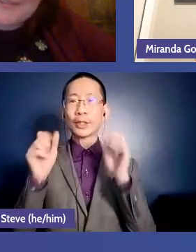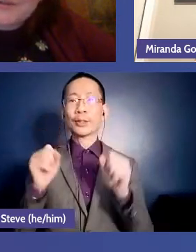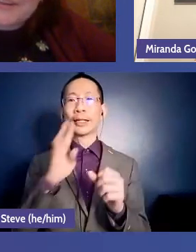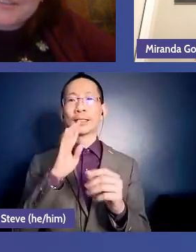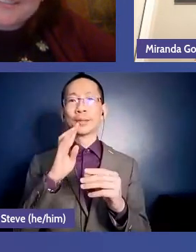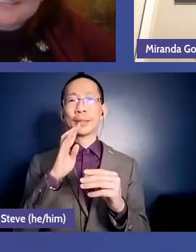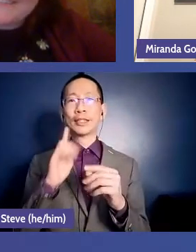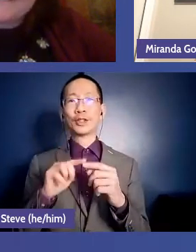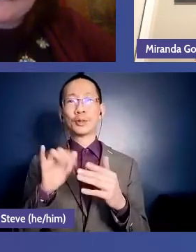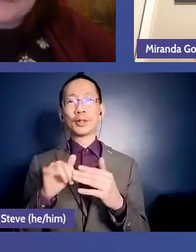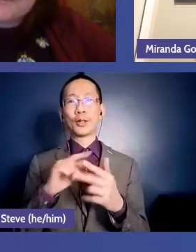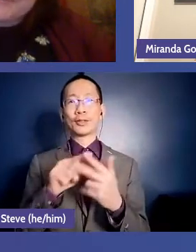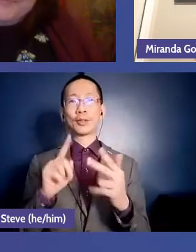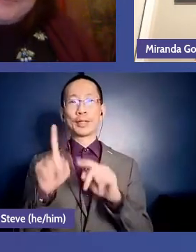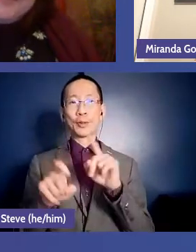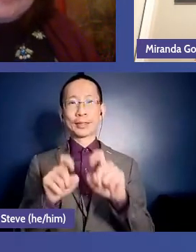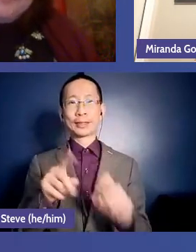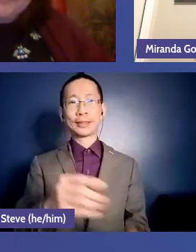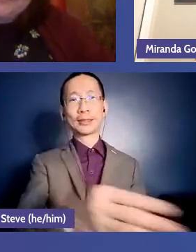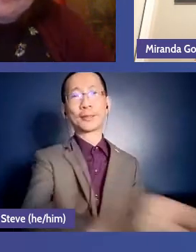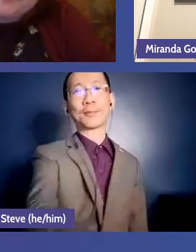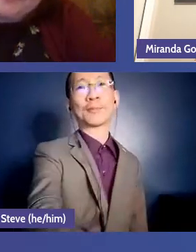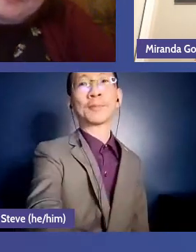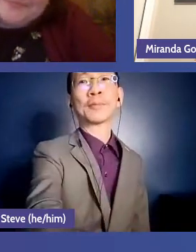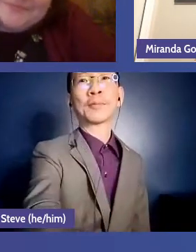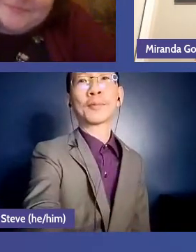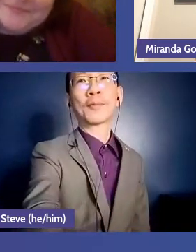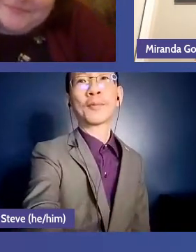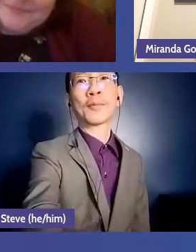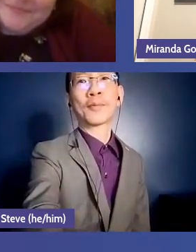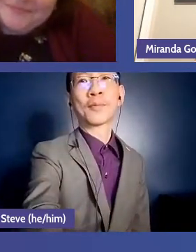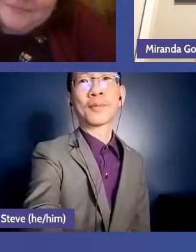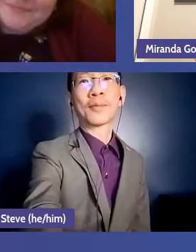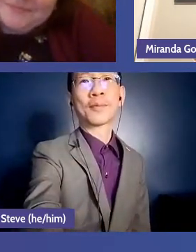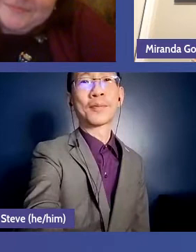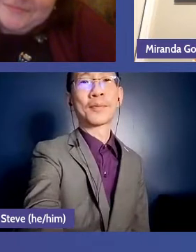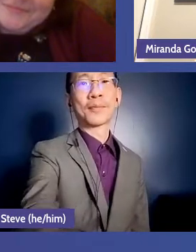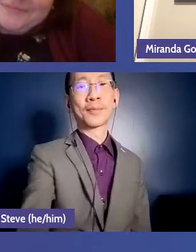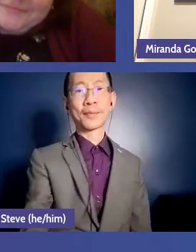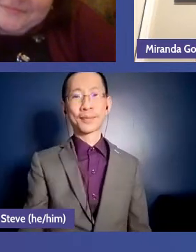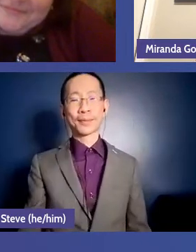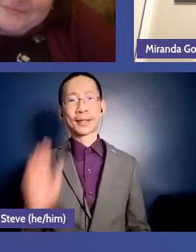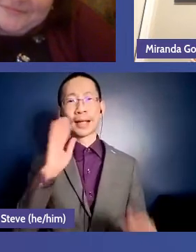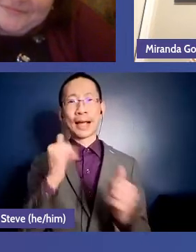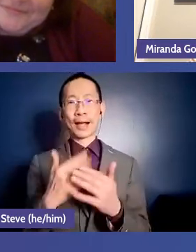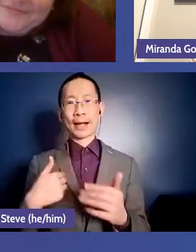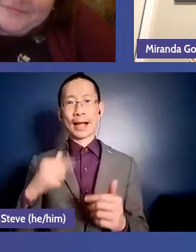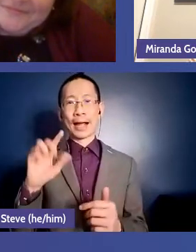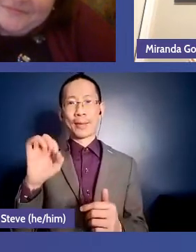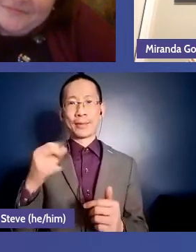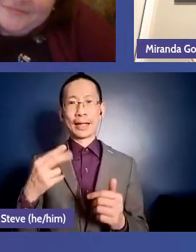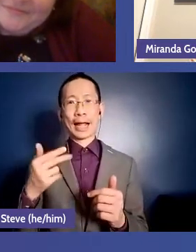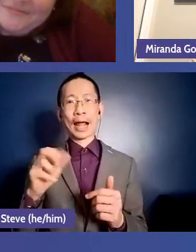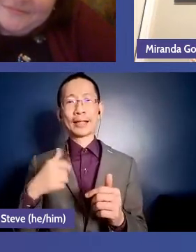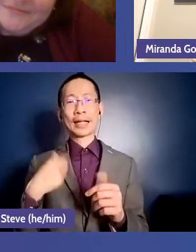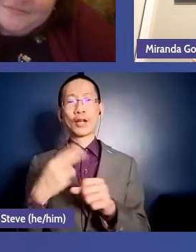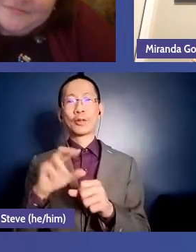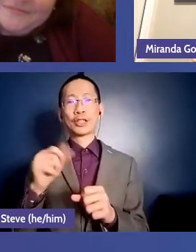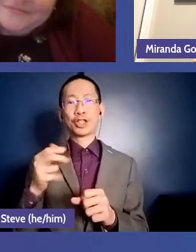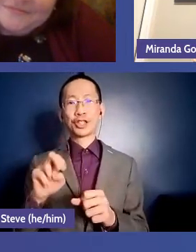those three questions. Yeah. Hi, everyone. My name is Leah Harris. I use she, her